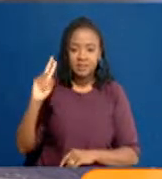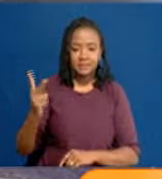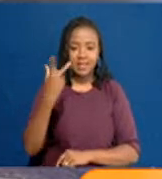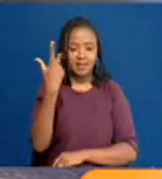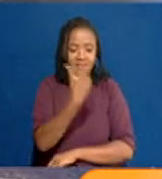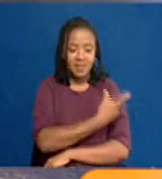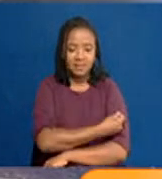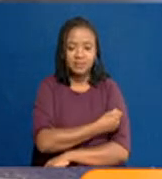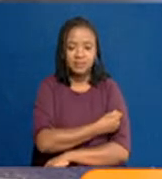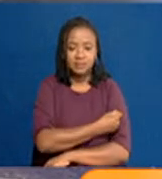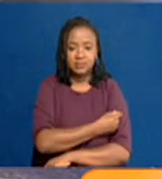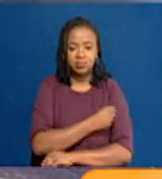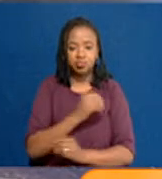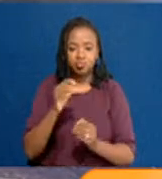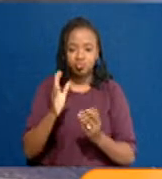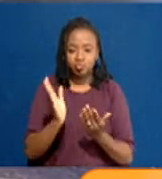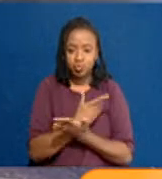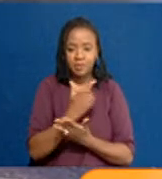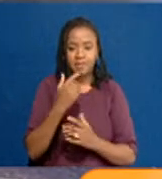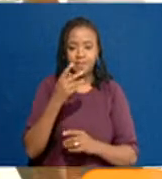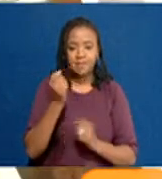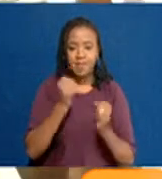malaria. Laura Otieno reports.